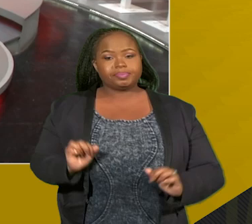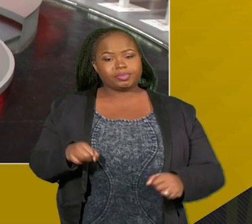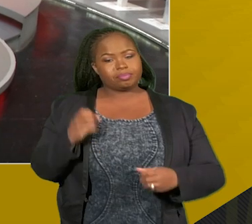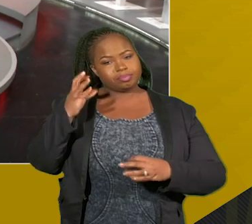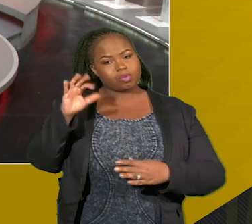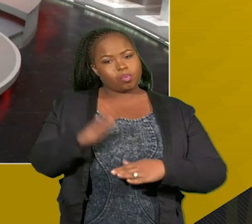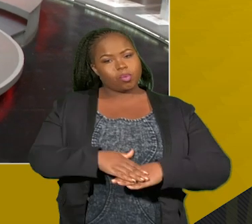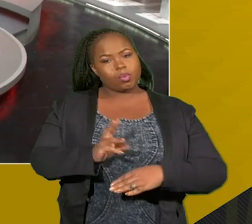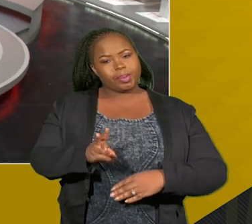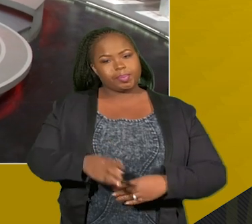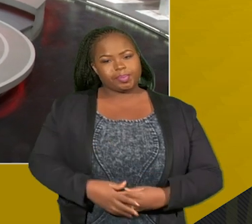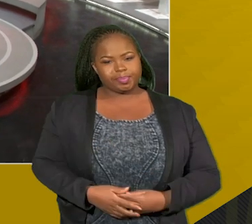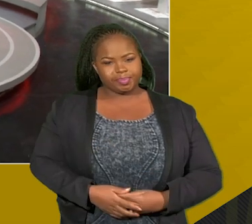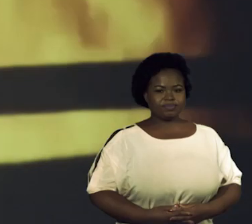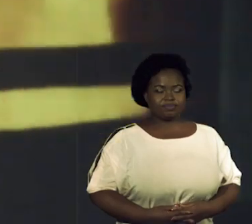at after the break.